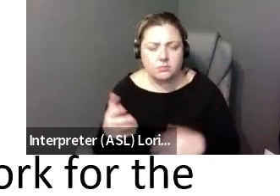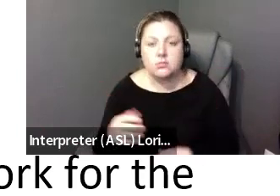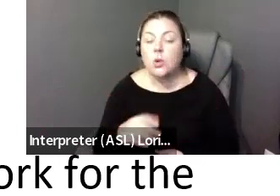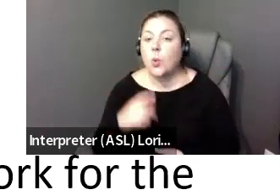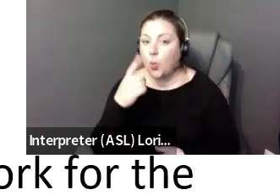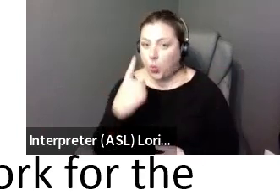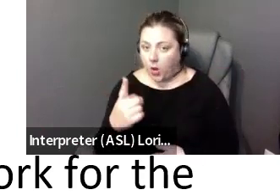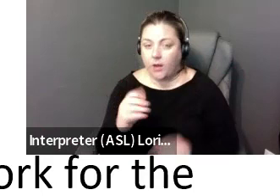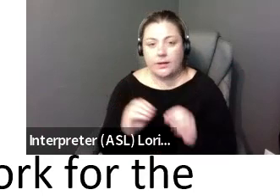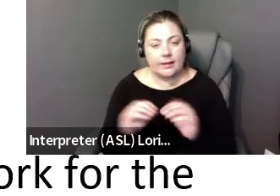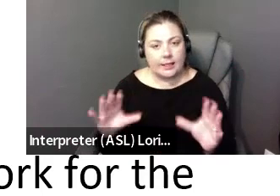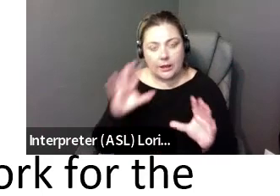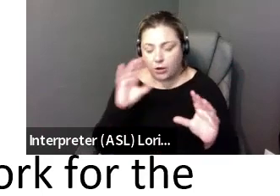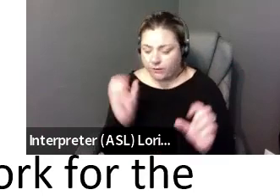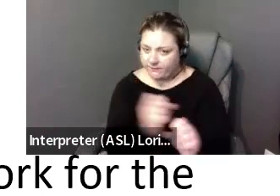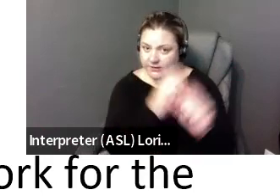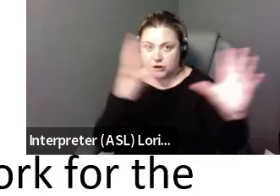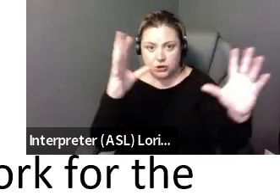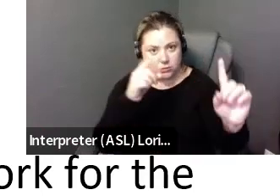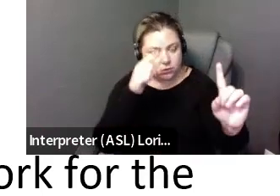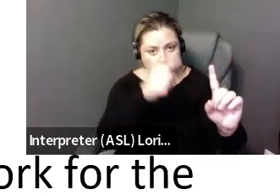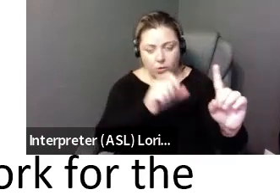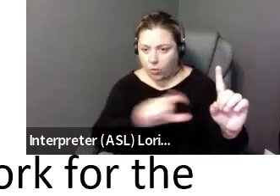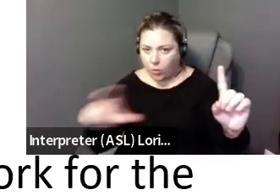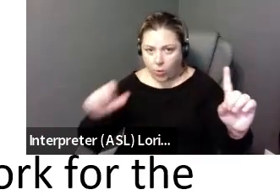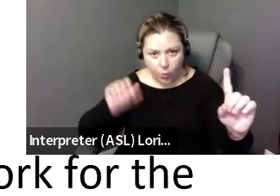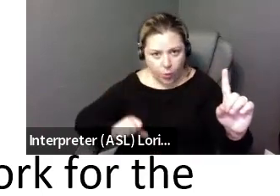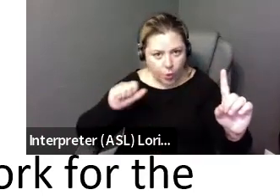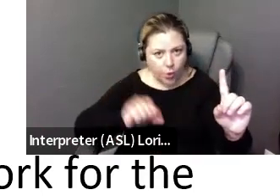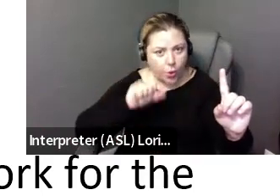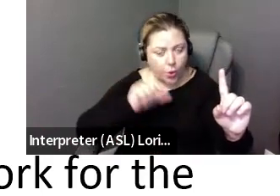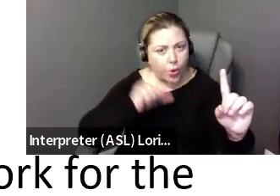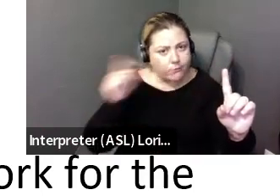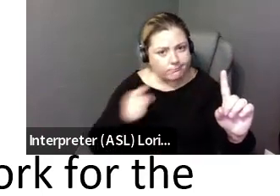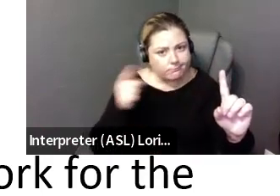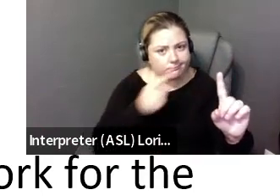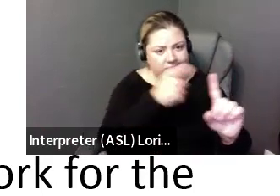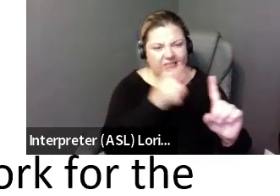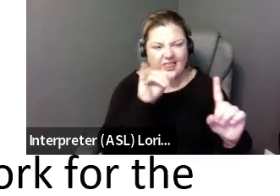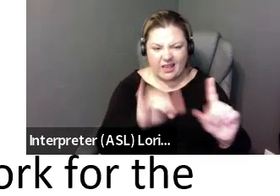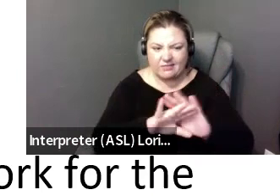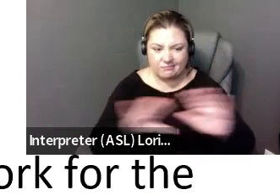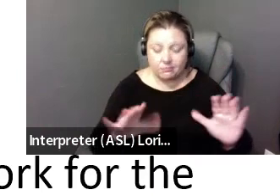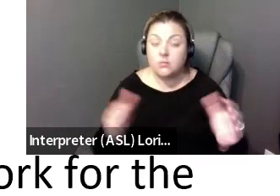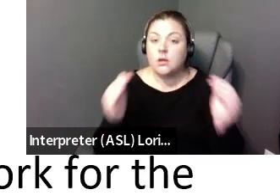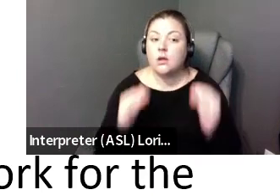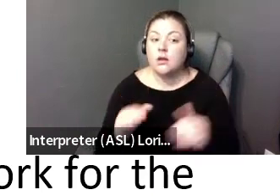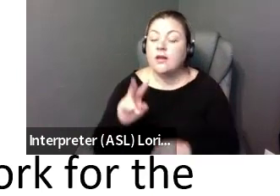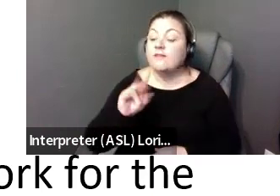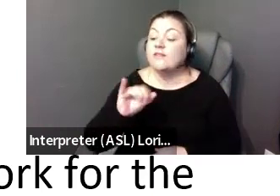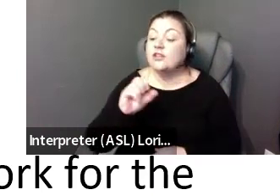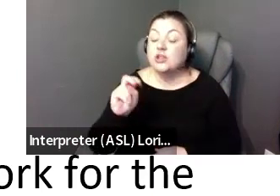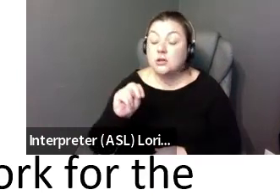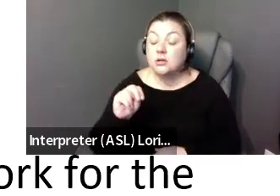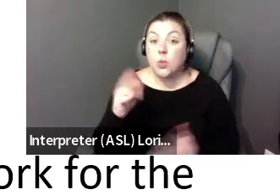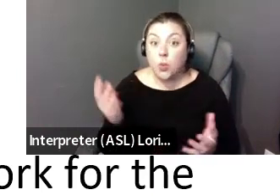development of a CIE that all could agree to and work on collaboratively. And our vision statement reads, to better the health and